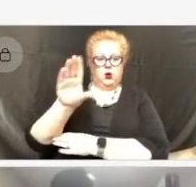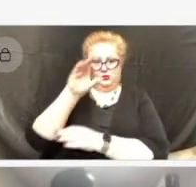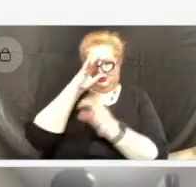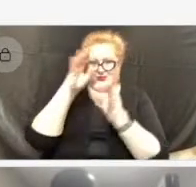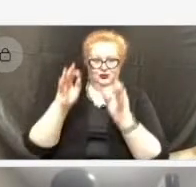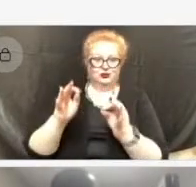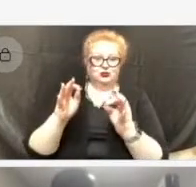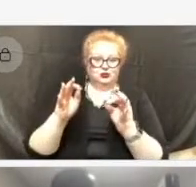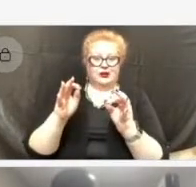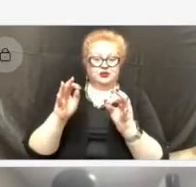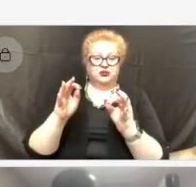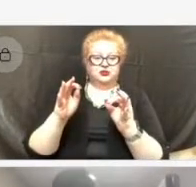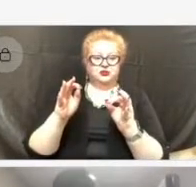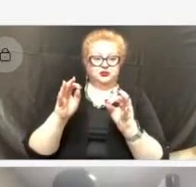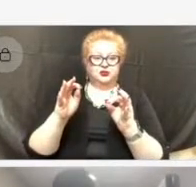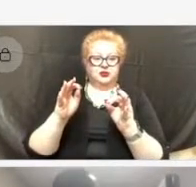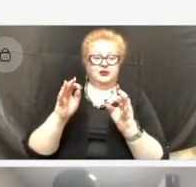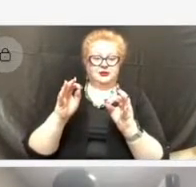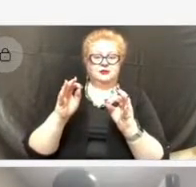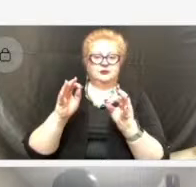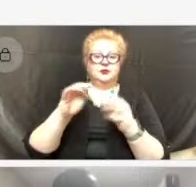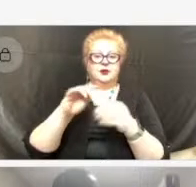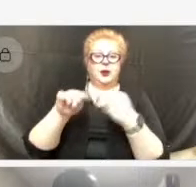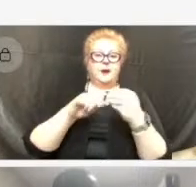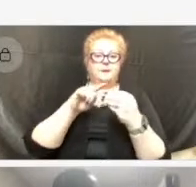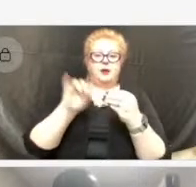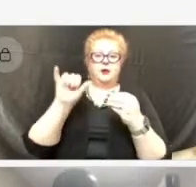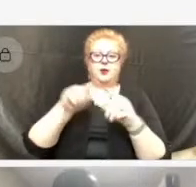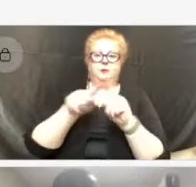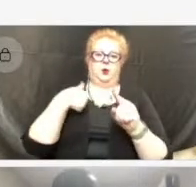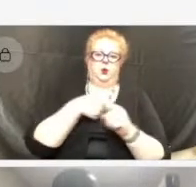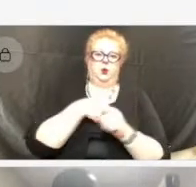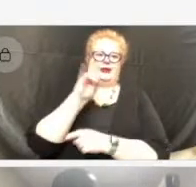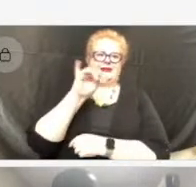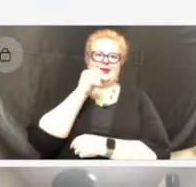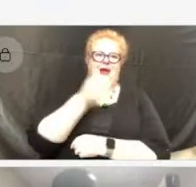time, but we did not submit the card. Yeah.